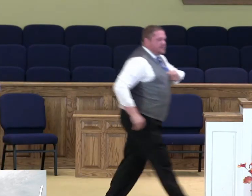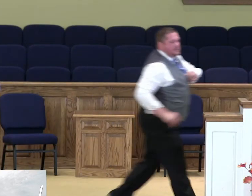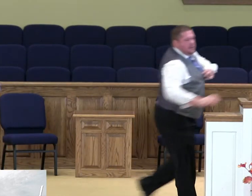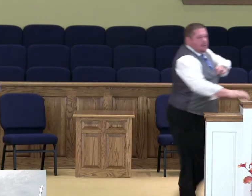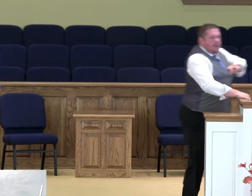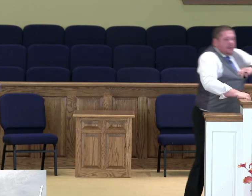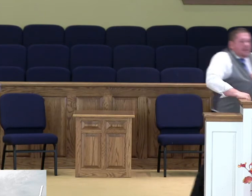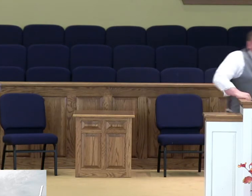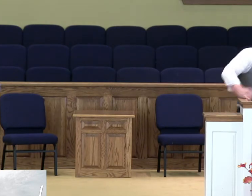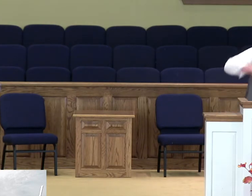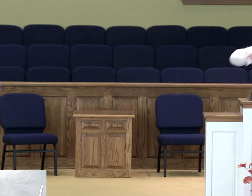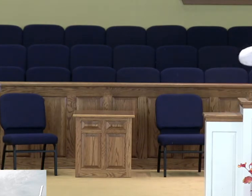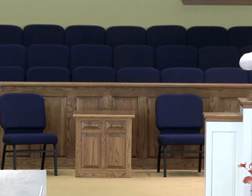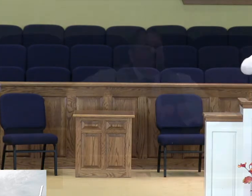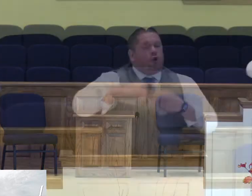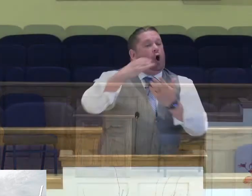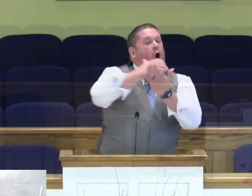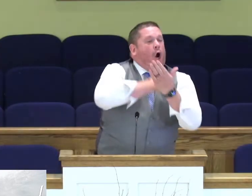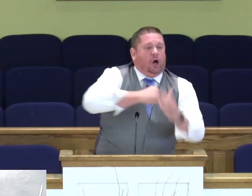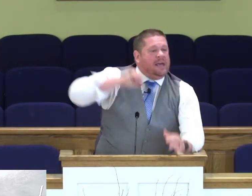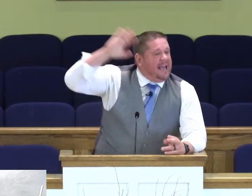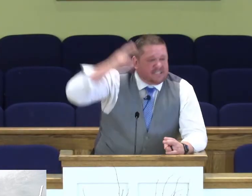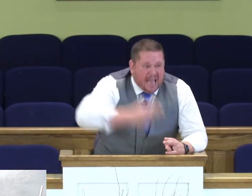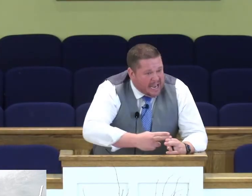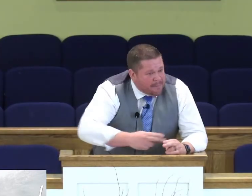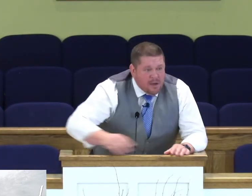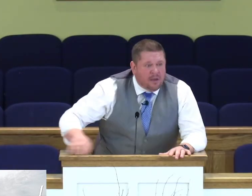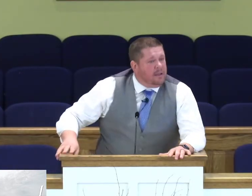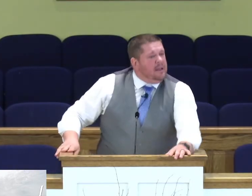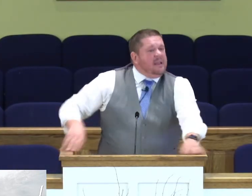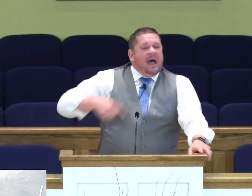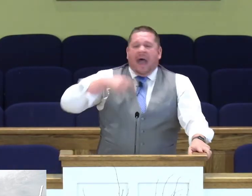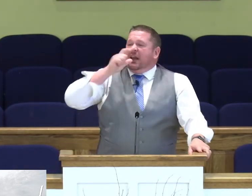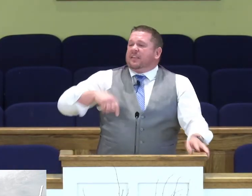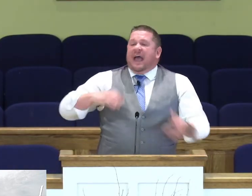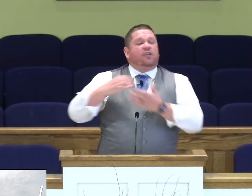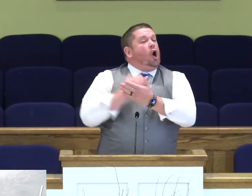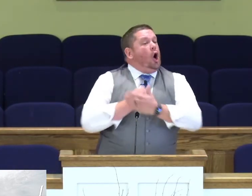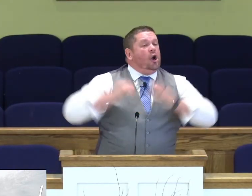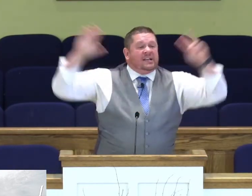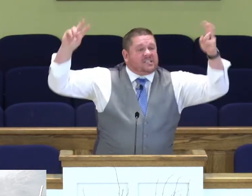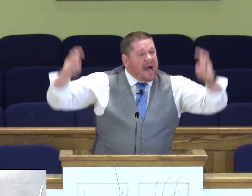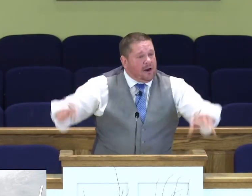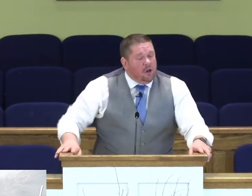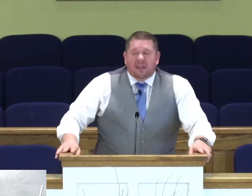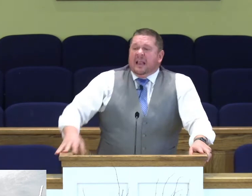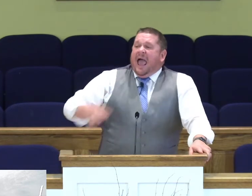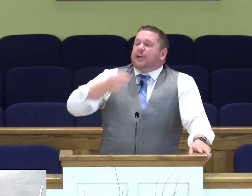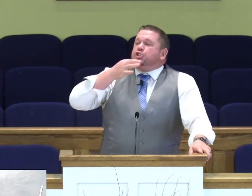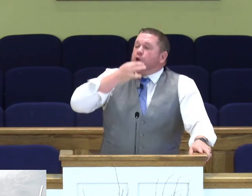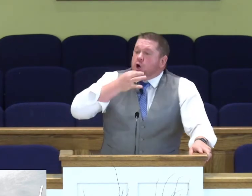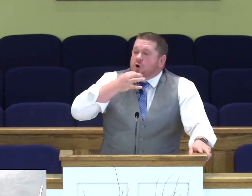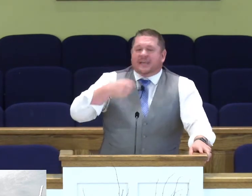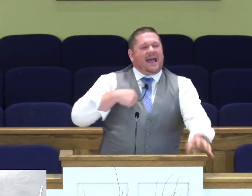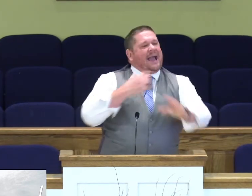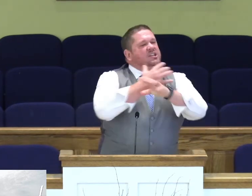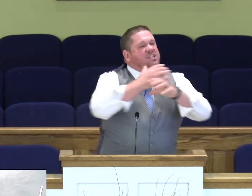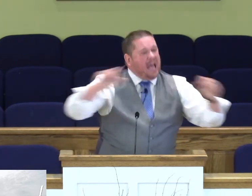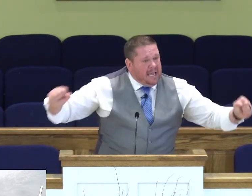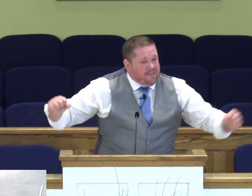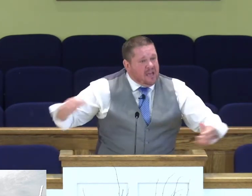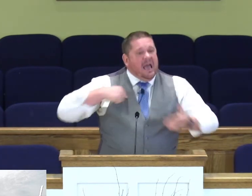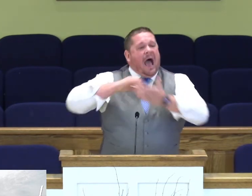it is. I did not have to earn his name. I did not have to earn his title. As soon as